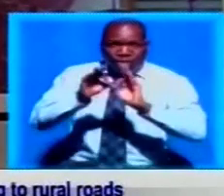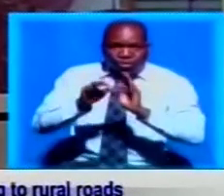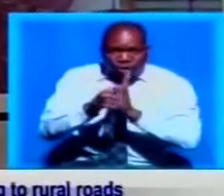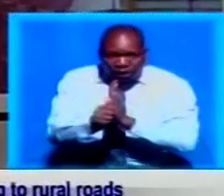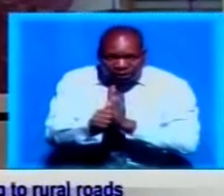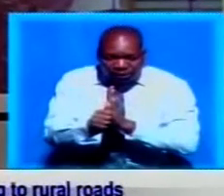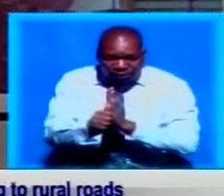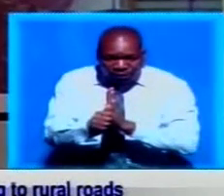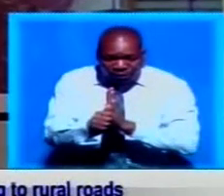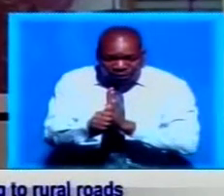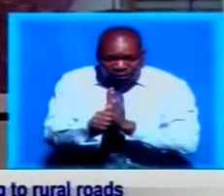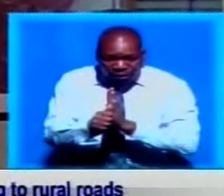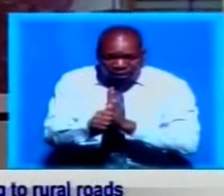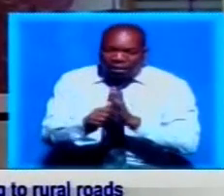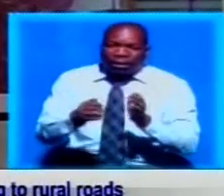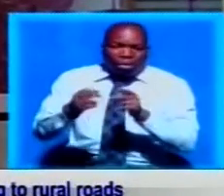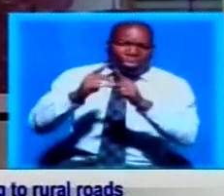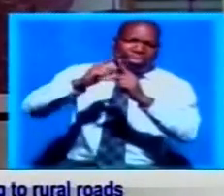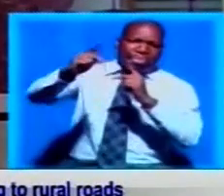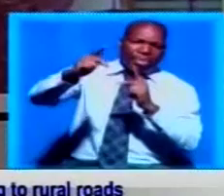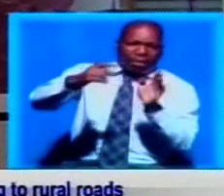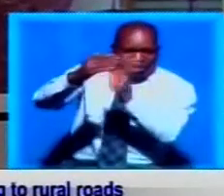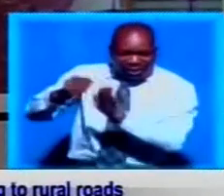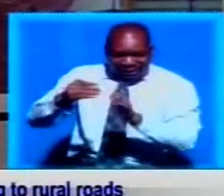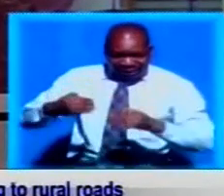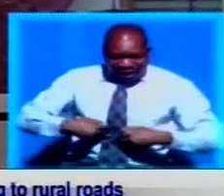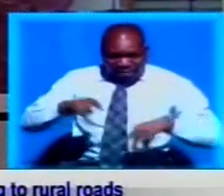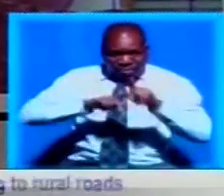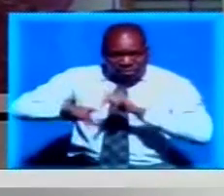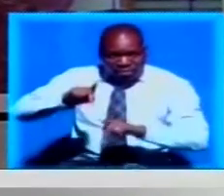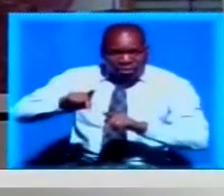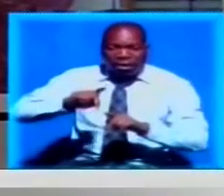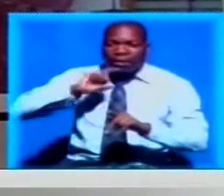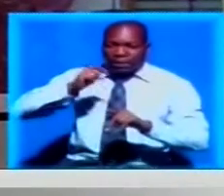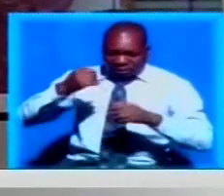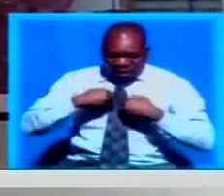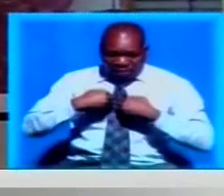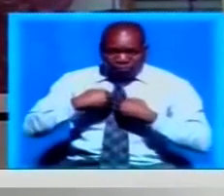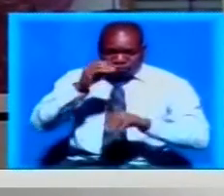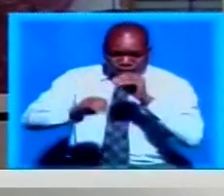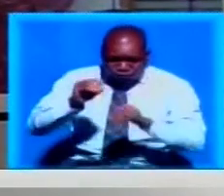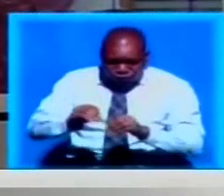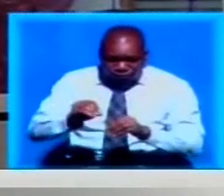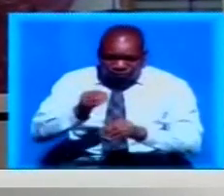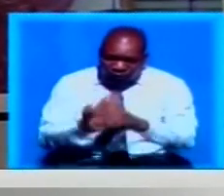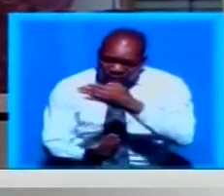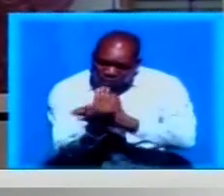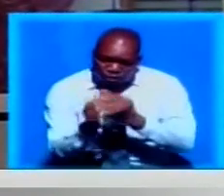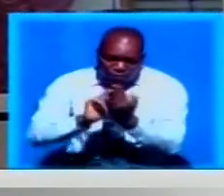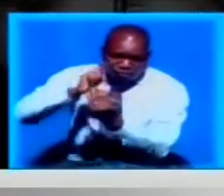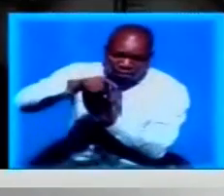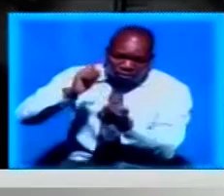come up with long-term empowerment plans for young people. He said this when he featured on TV2's Morning Live